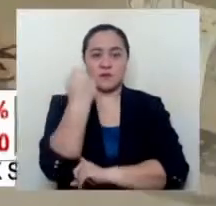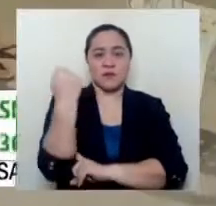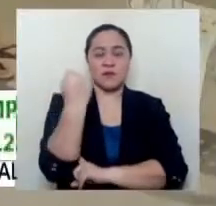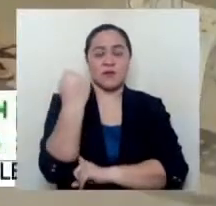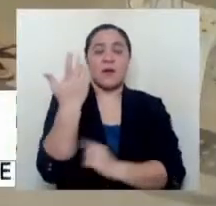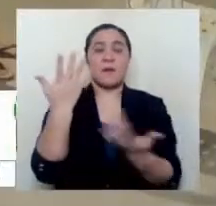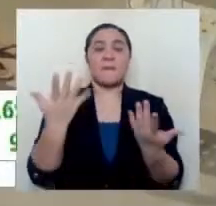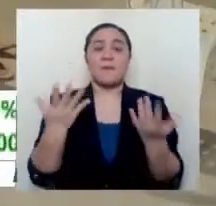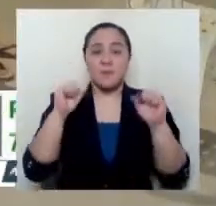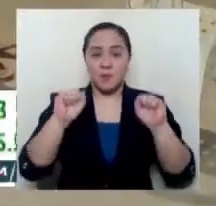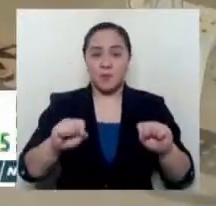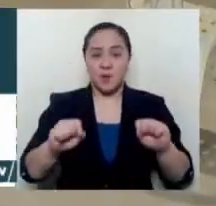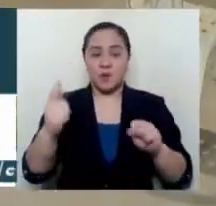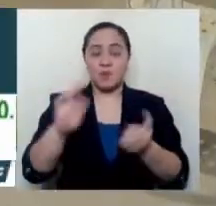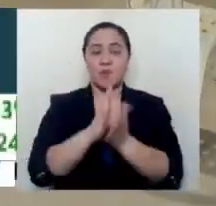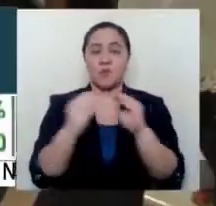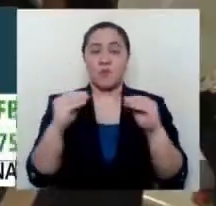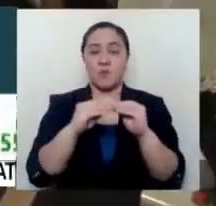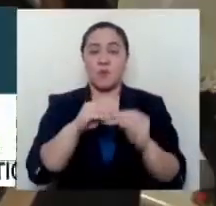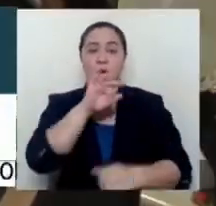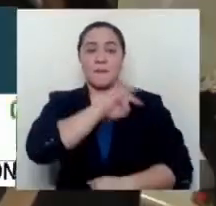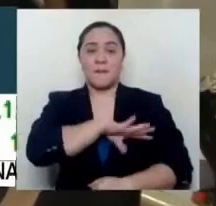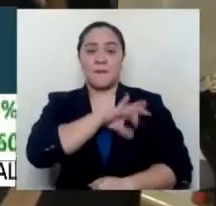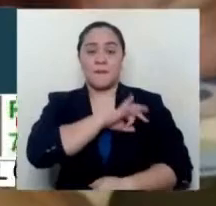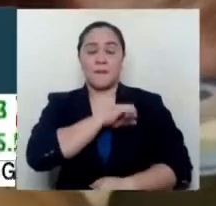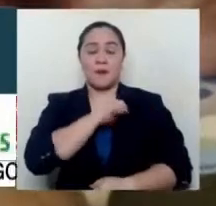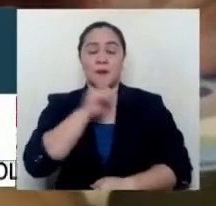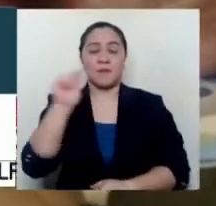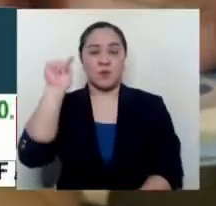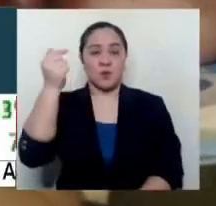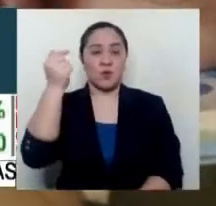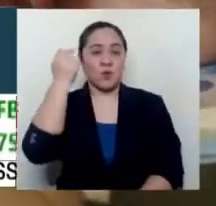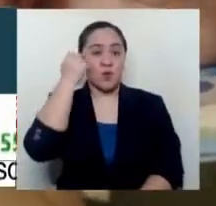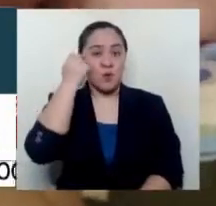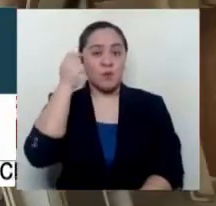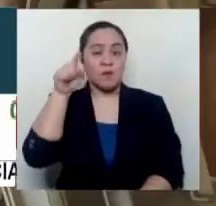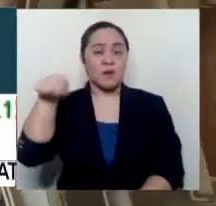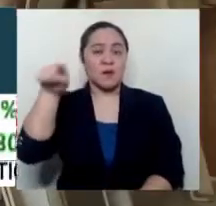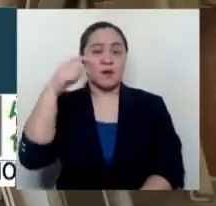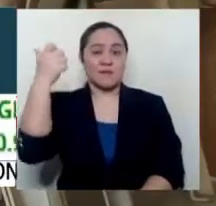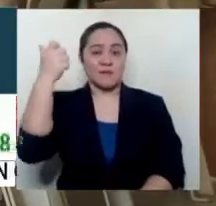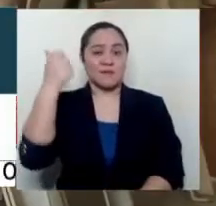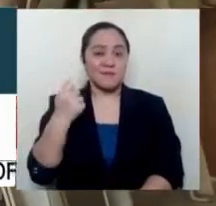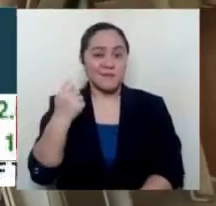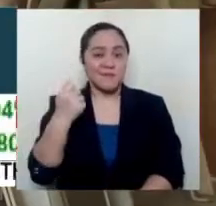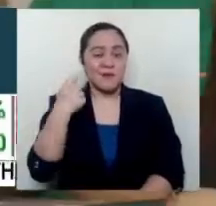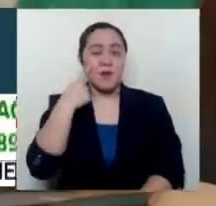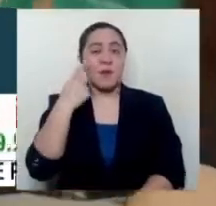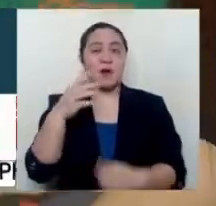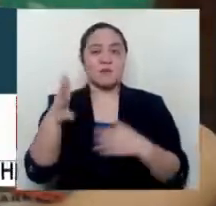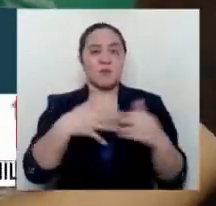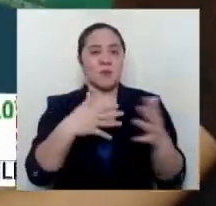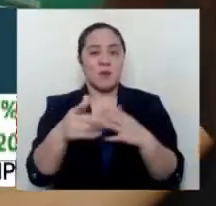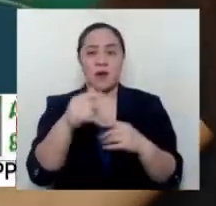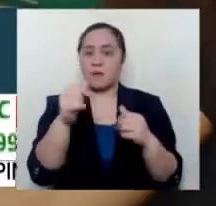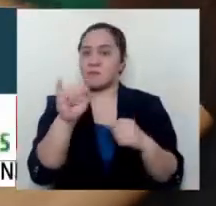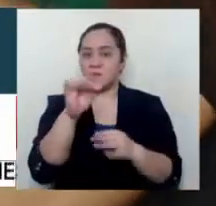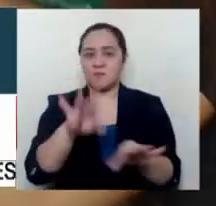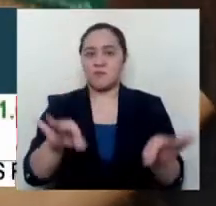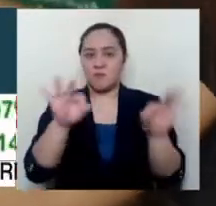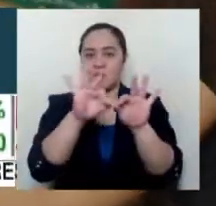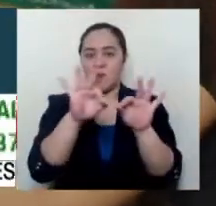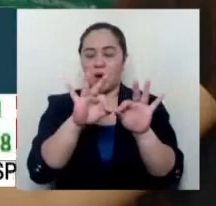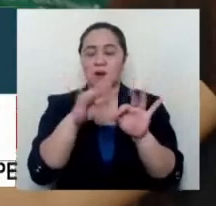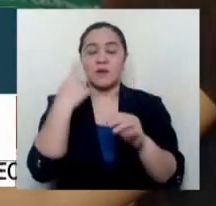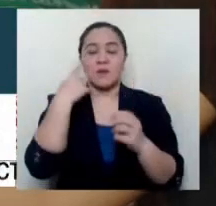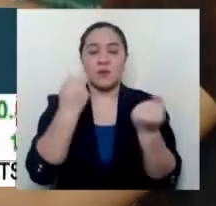of excluding beneficiaries in government's conditional cash transfer program unless they were vaccinated against COVID-19. The Health